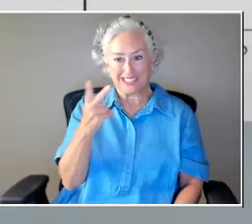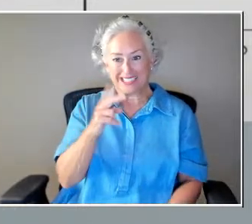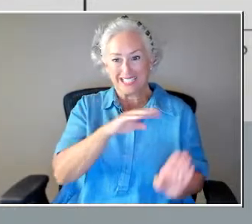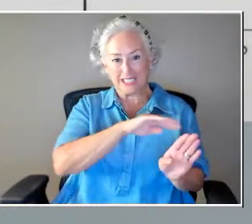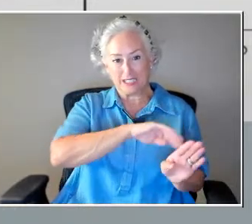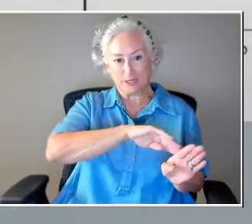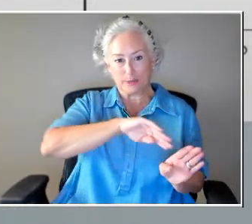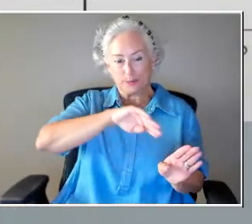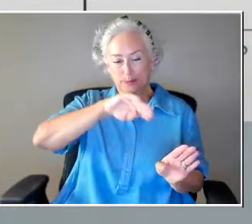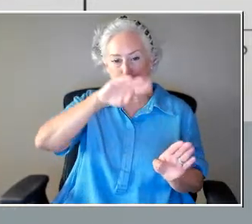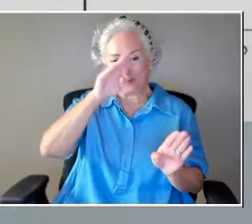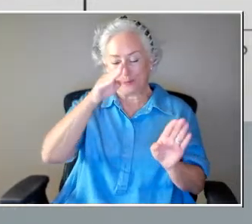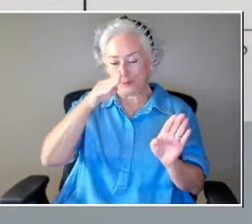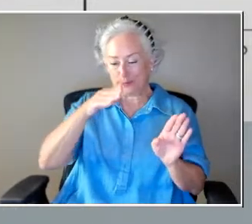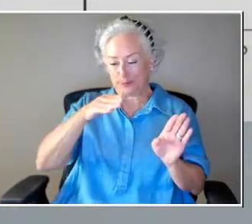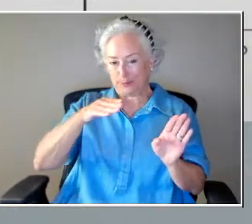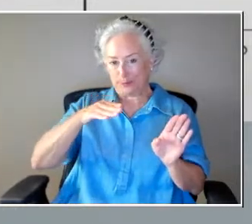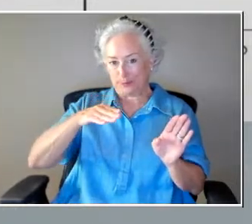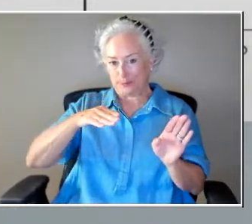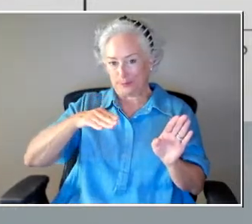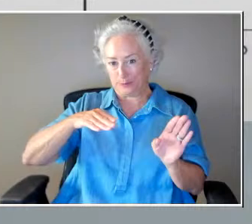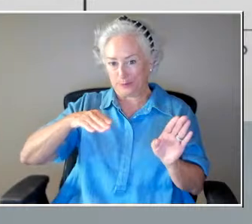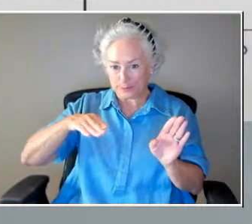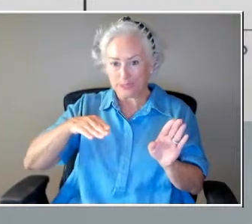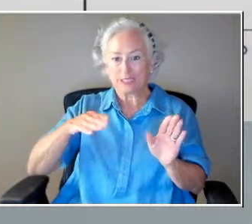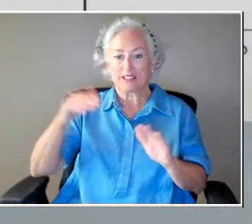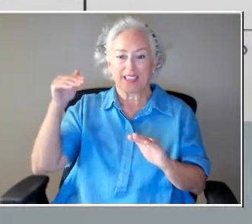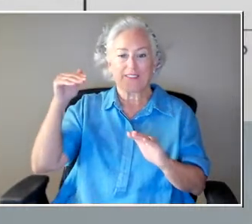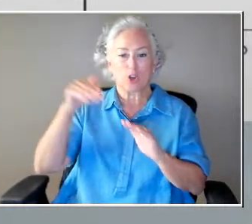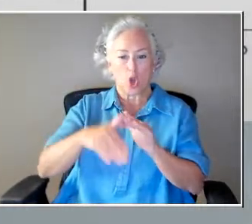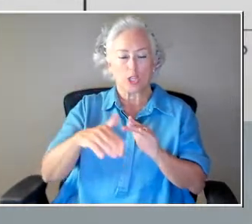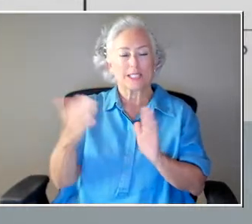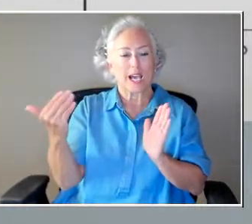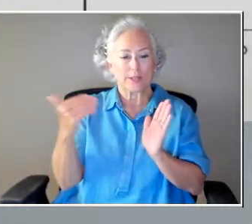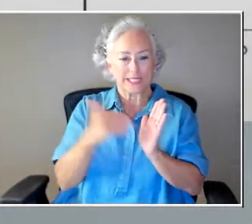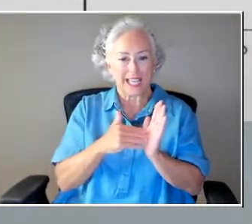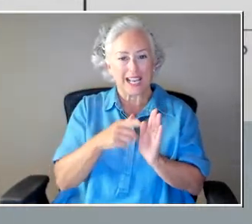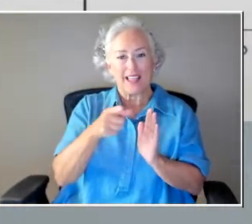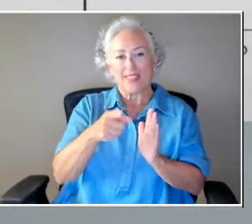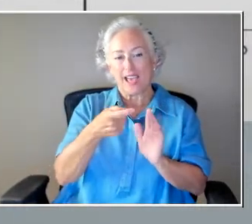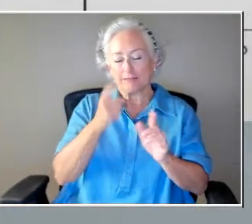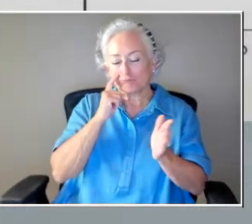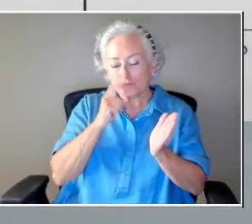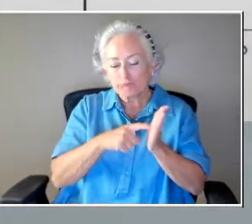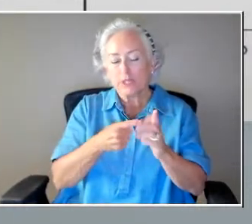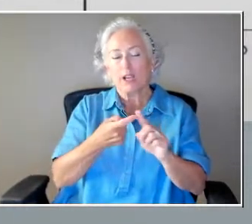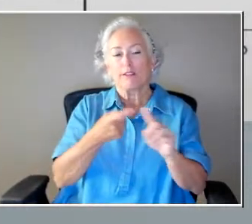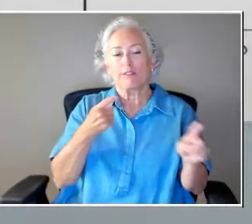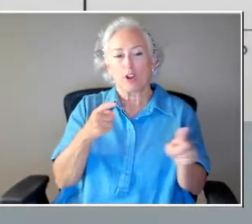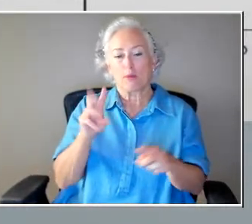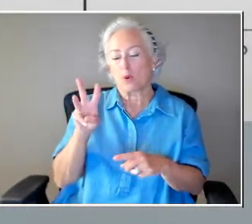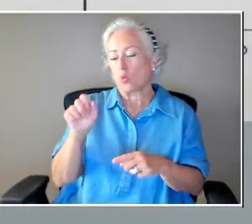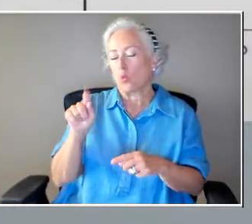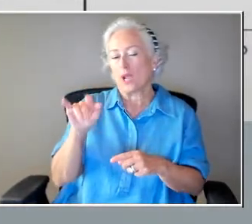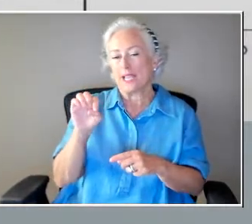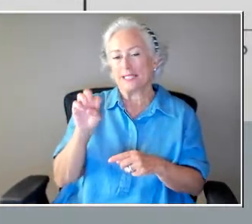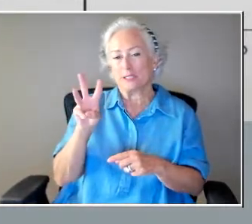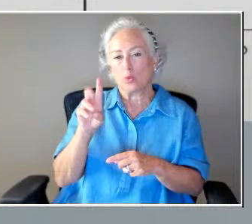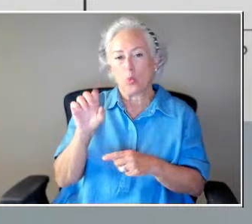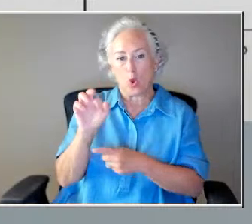and those levels have started to decrease again. This is wastewater detection. Maybe a plateau, so we'll just have to see how the